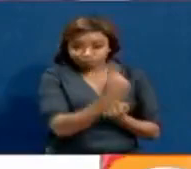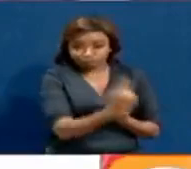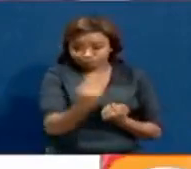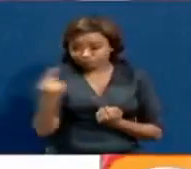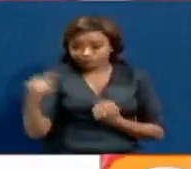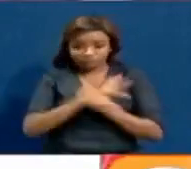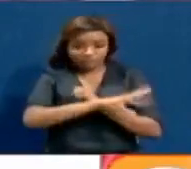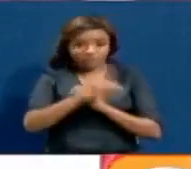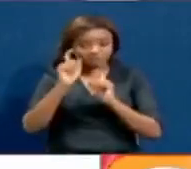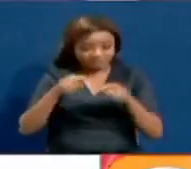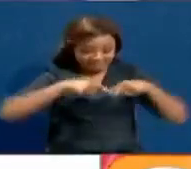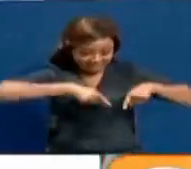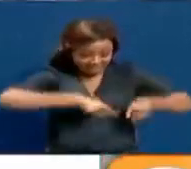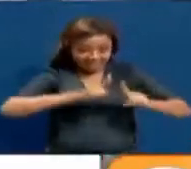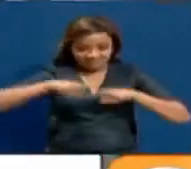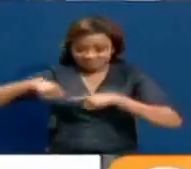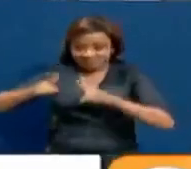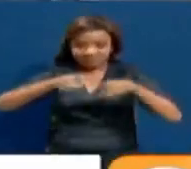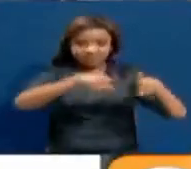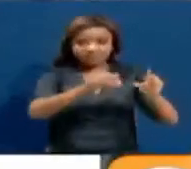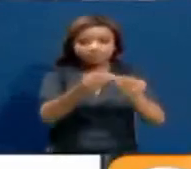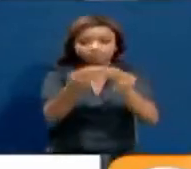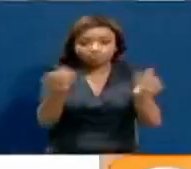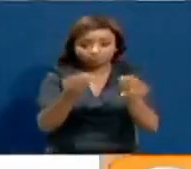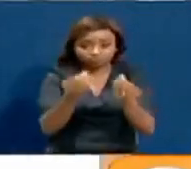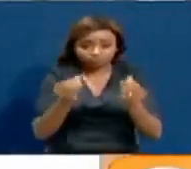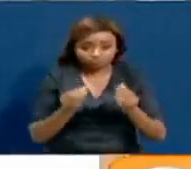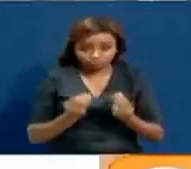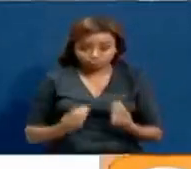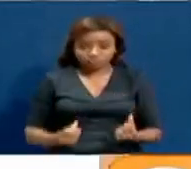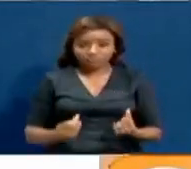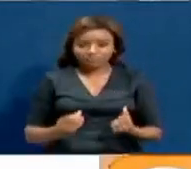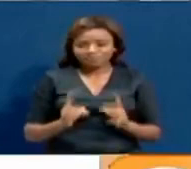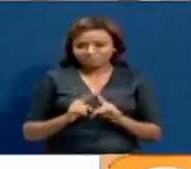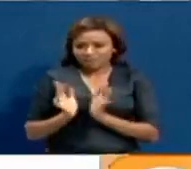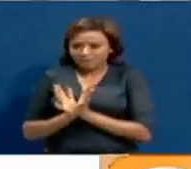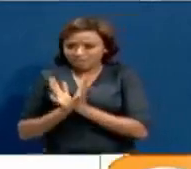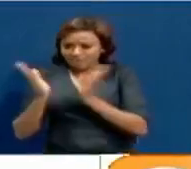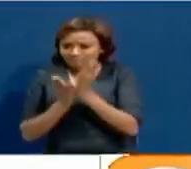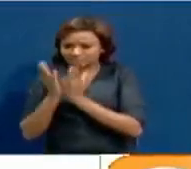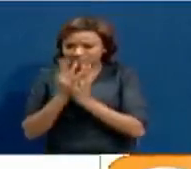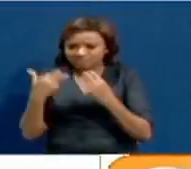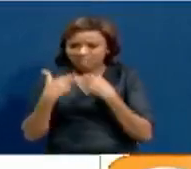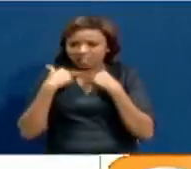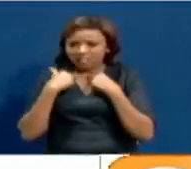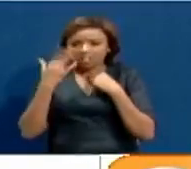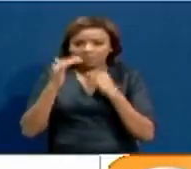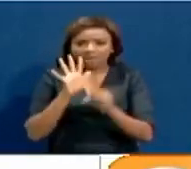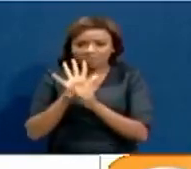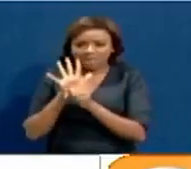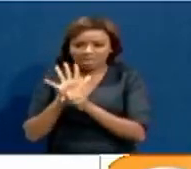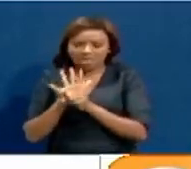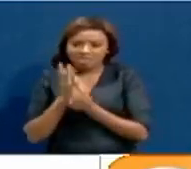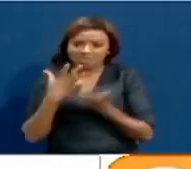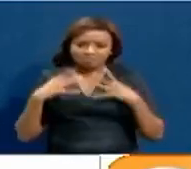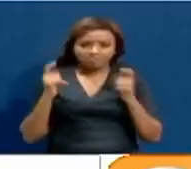will have to take care of its own patients. But the public service seems to be largely hit owing to a number of closures and suspension